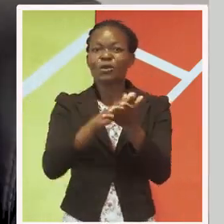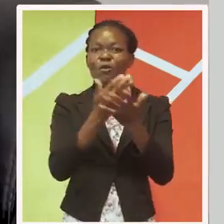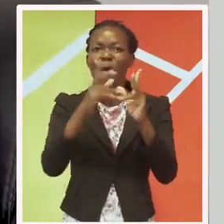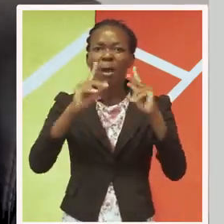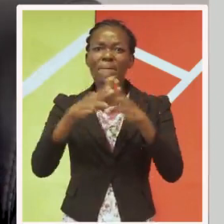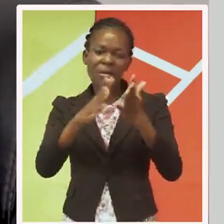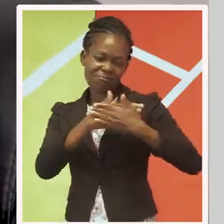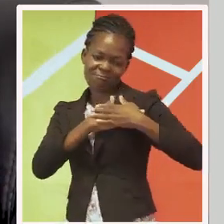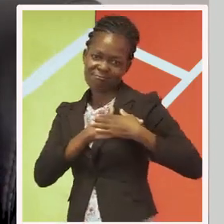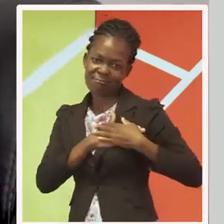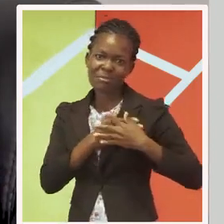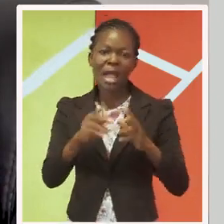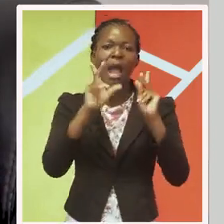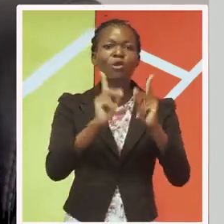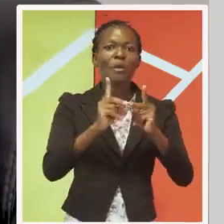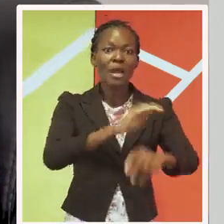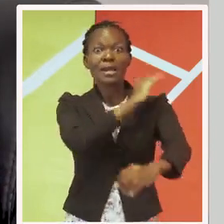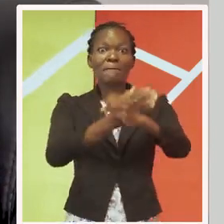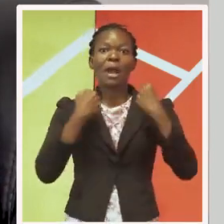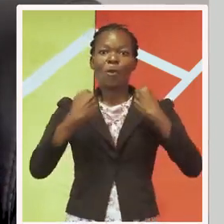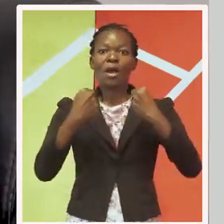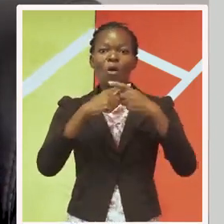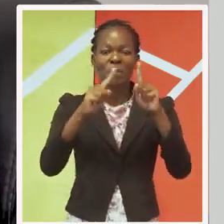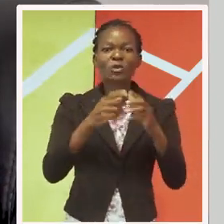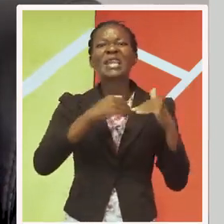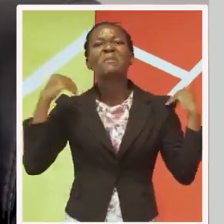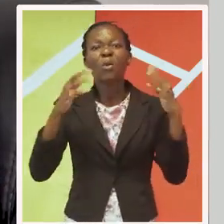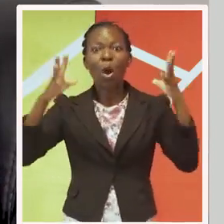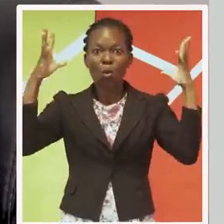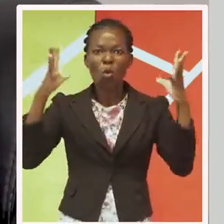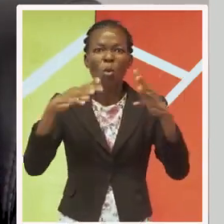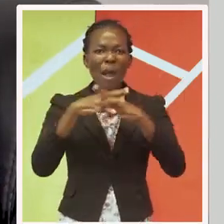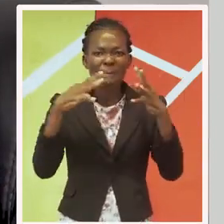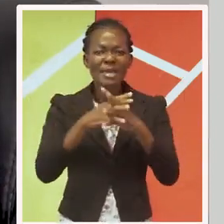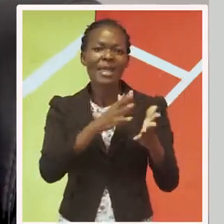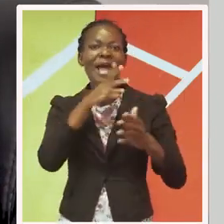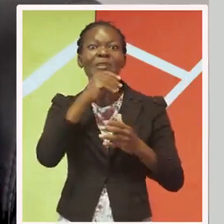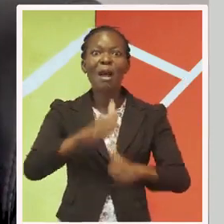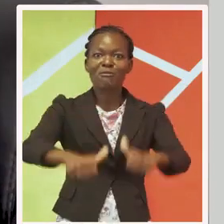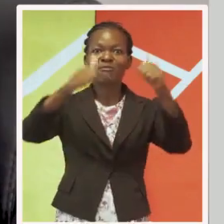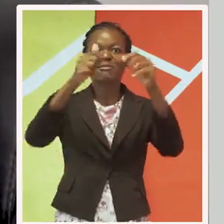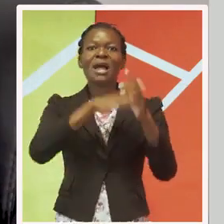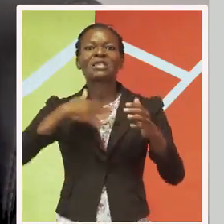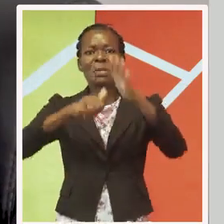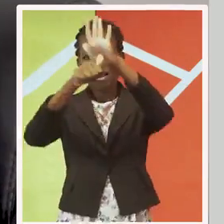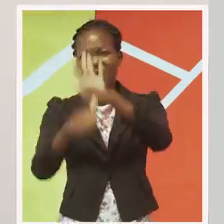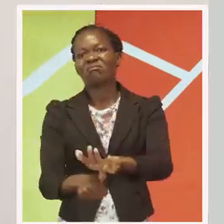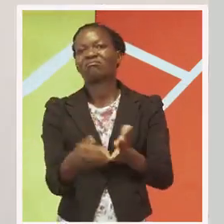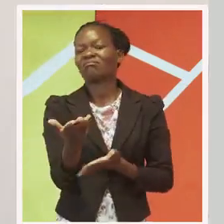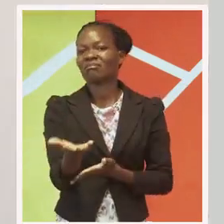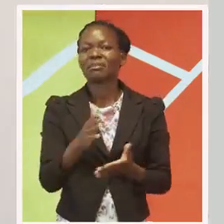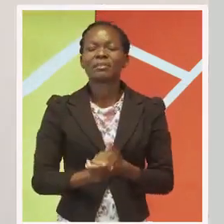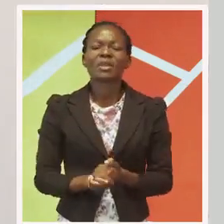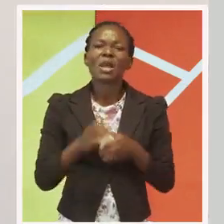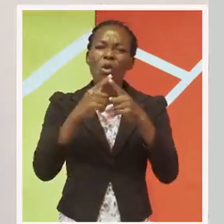been designed to work for the benefit of those who already have power and privilege, who are largely men and not